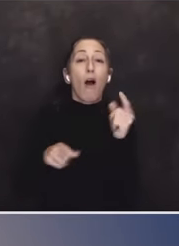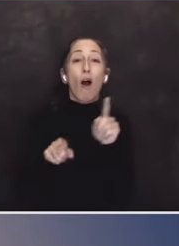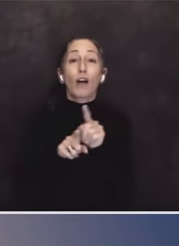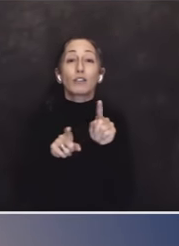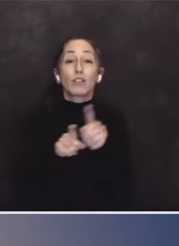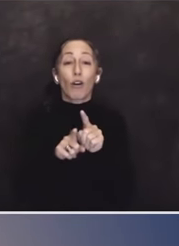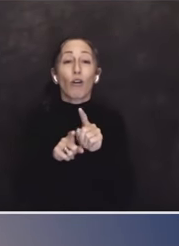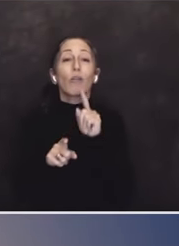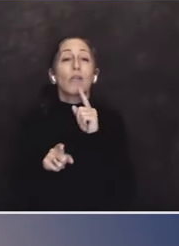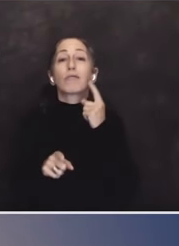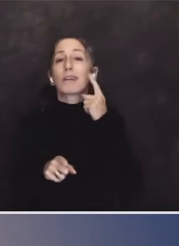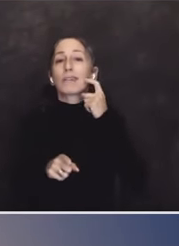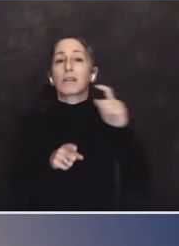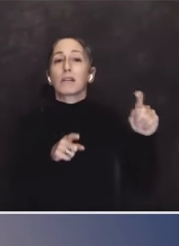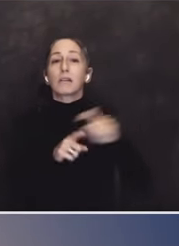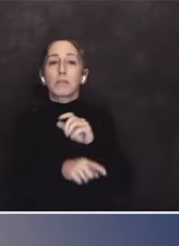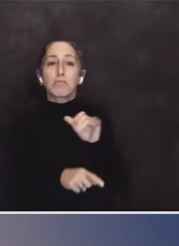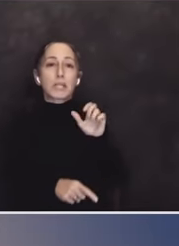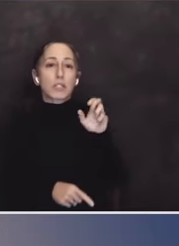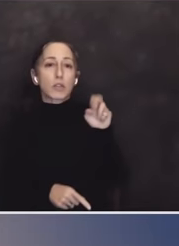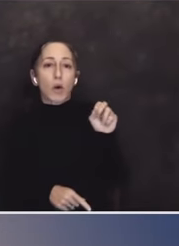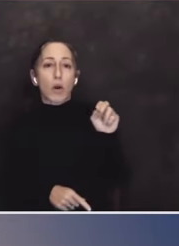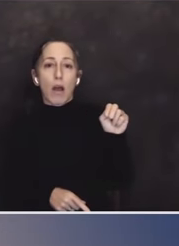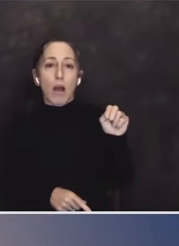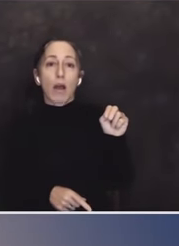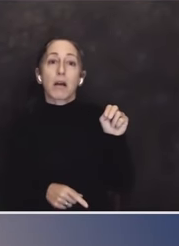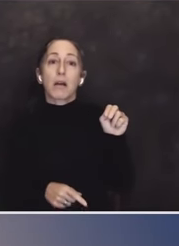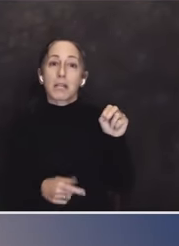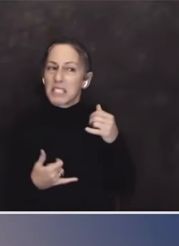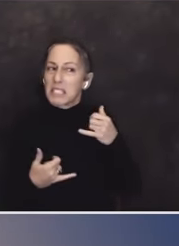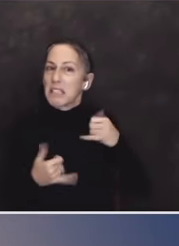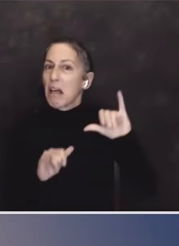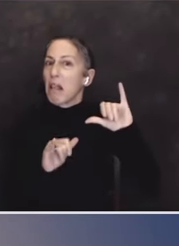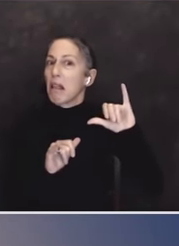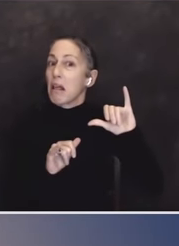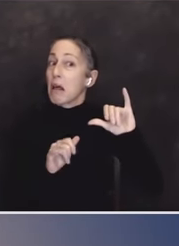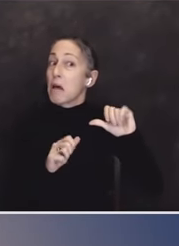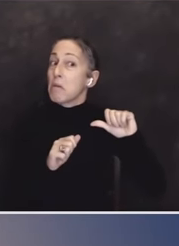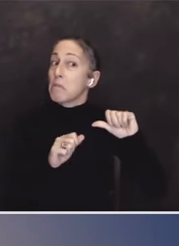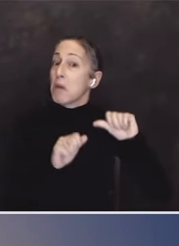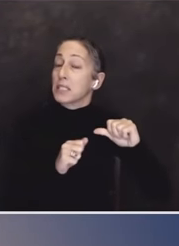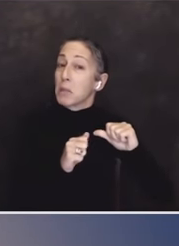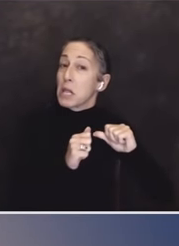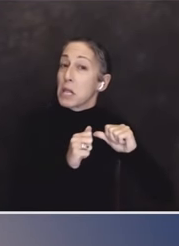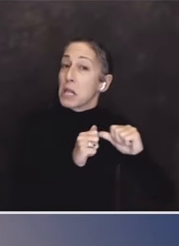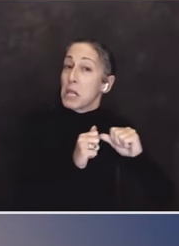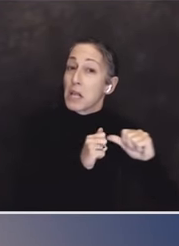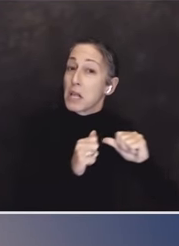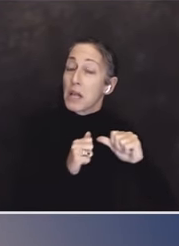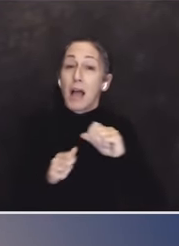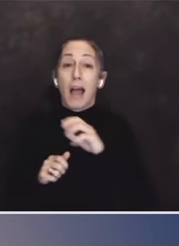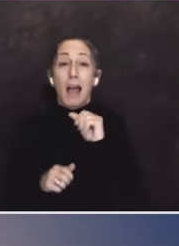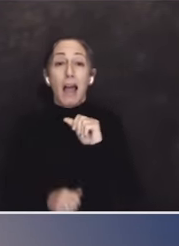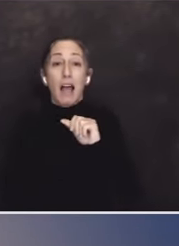for Minnesota. And we're still in the game in Georgia, although that's not one we expected.